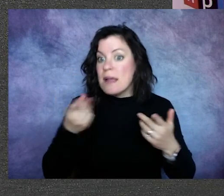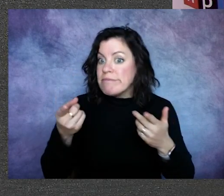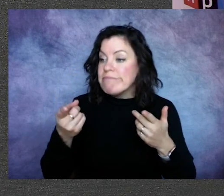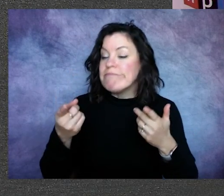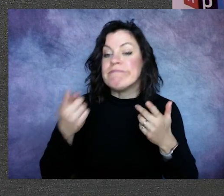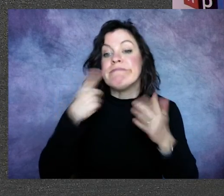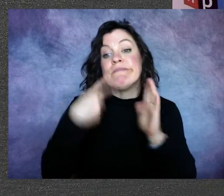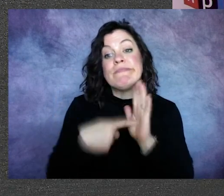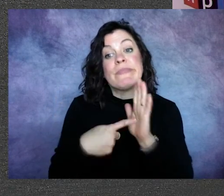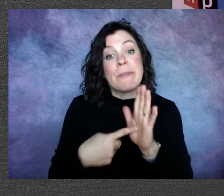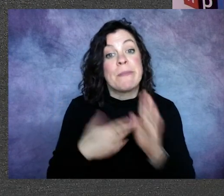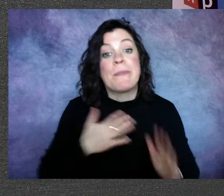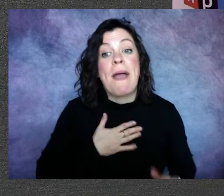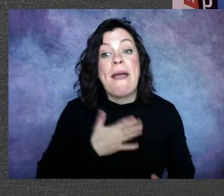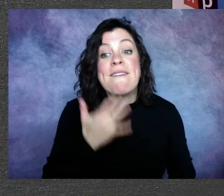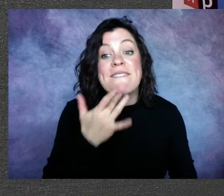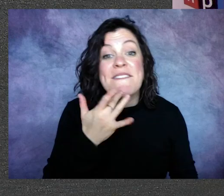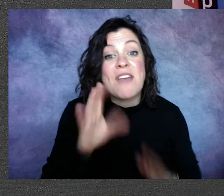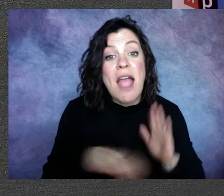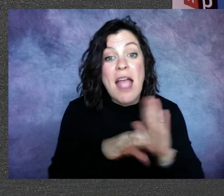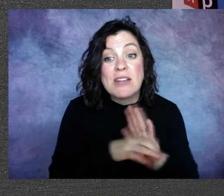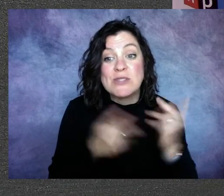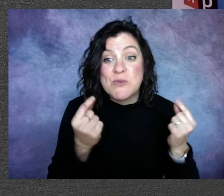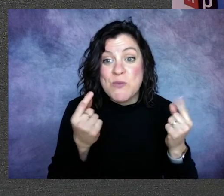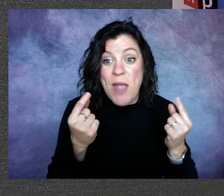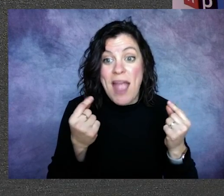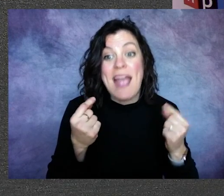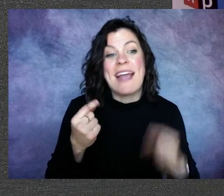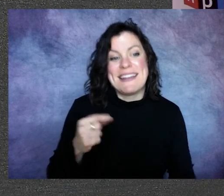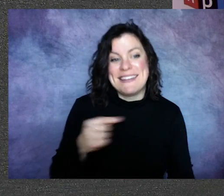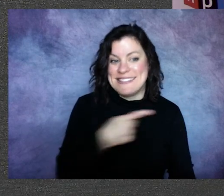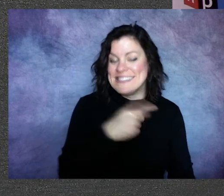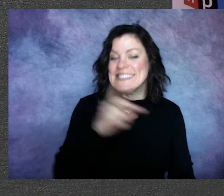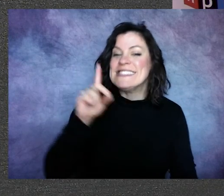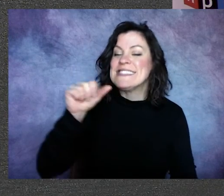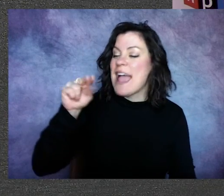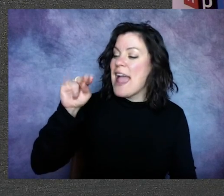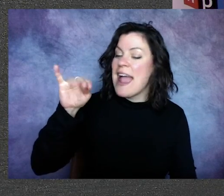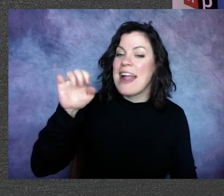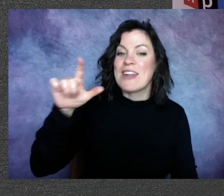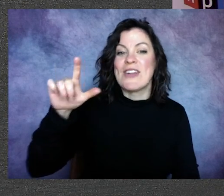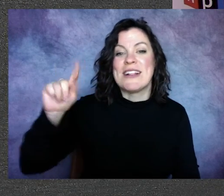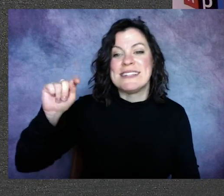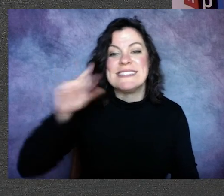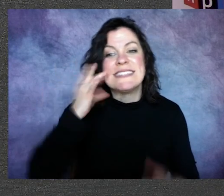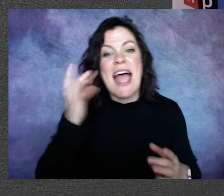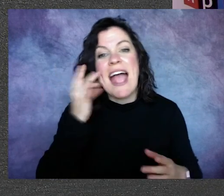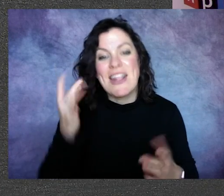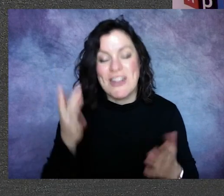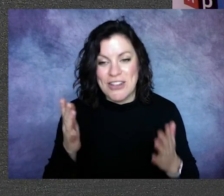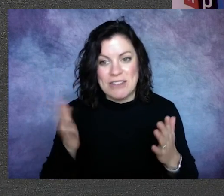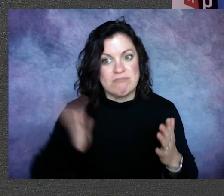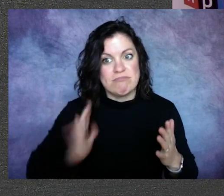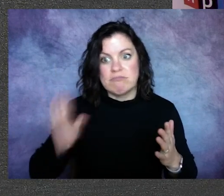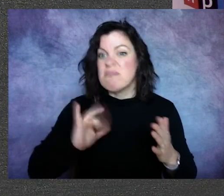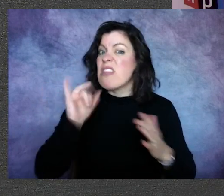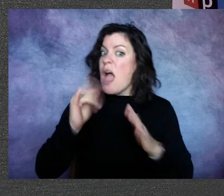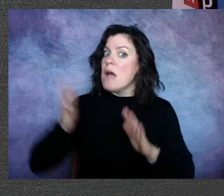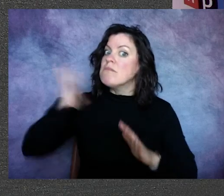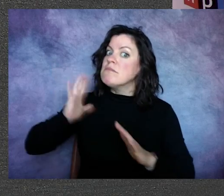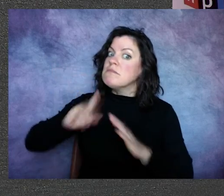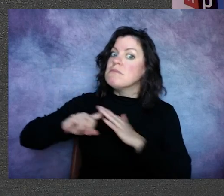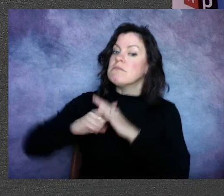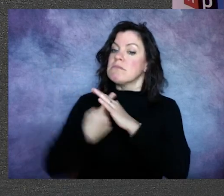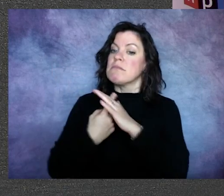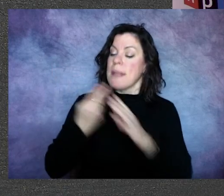like what my favorite character is. Daniel Tiger, and I'm talking about the original Daniel Tiger that used